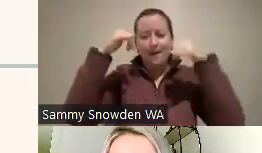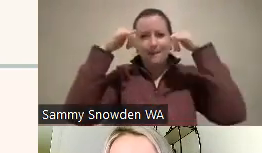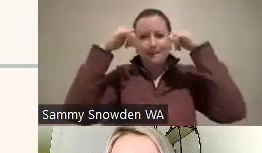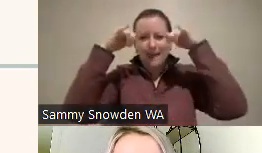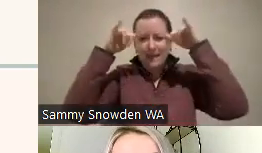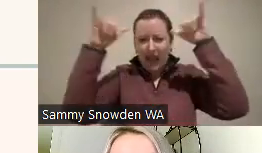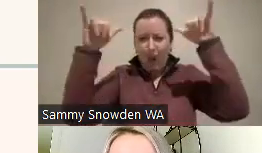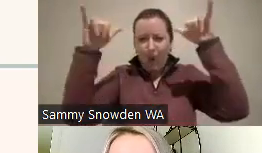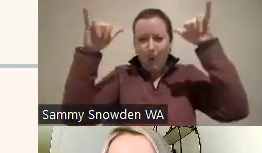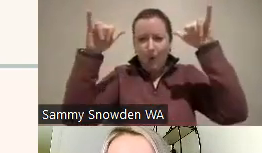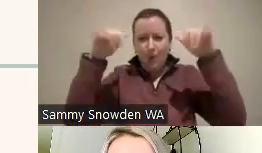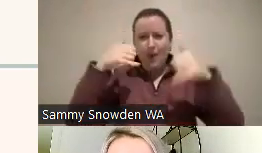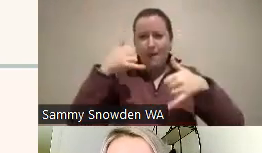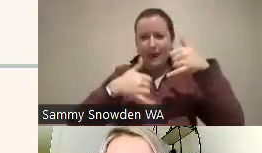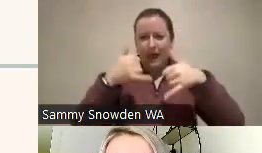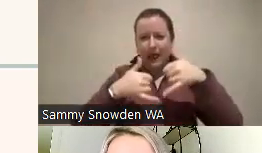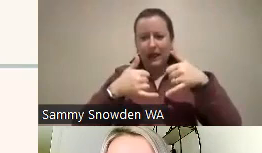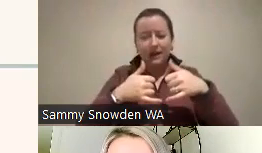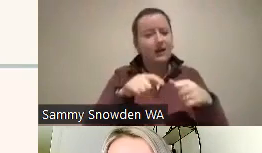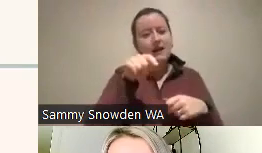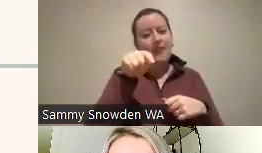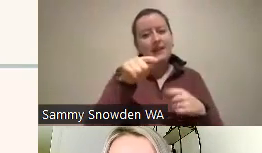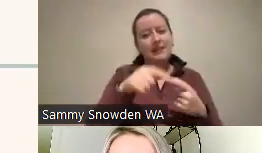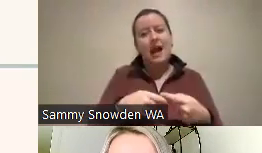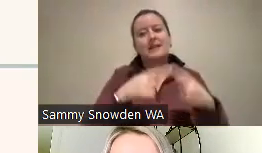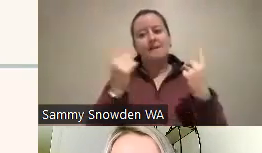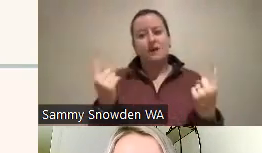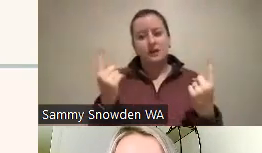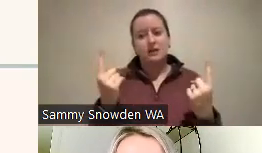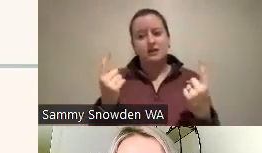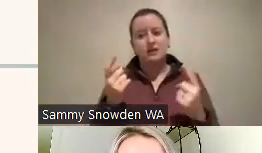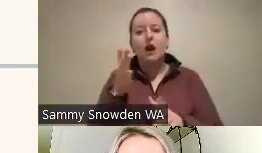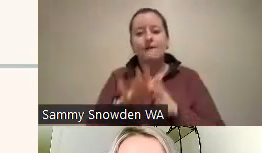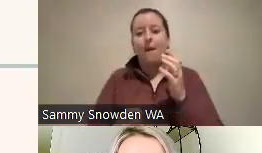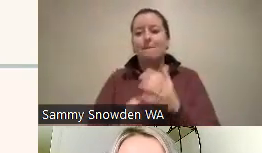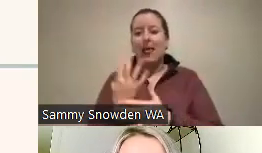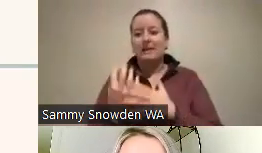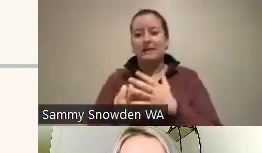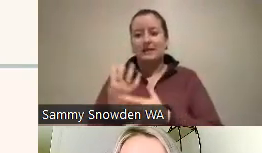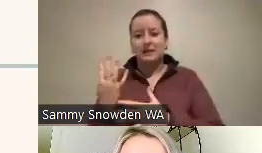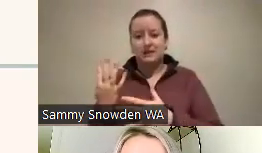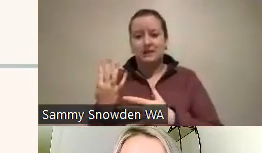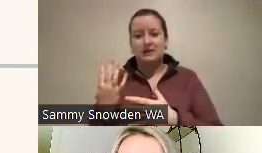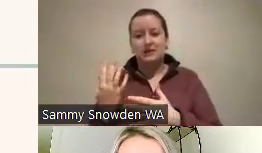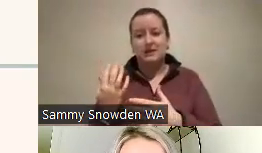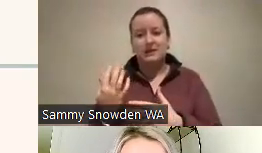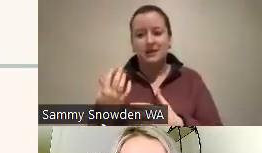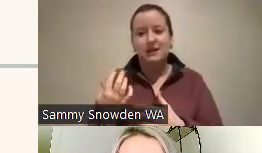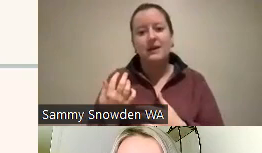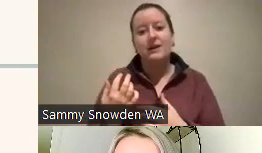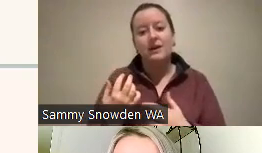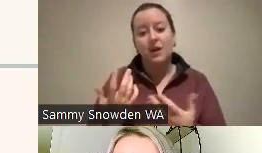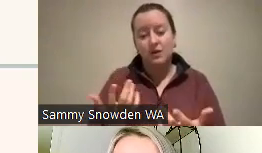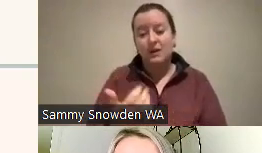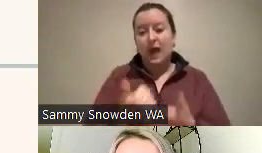body needs these amino acids from high quality proteins to repair and build. So sometimes we may not feel like we're getting enough protein